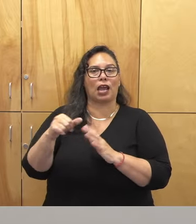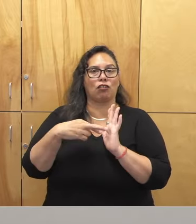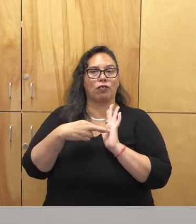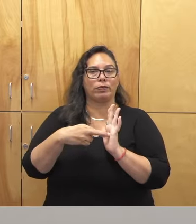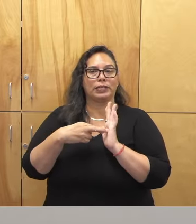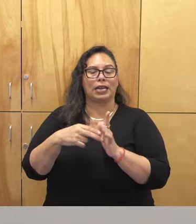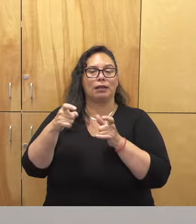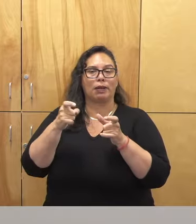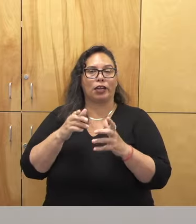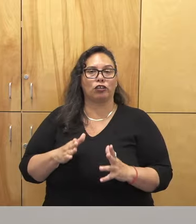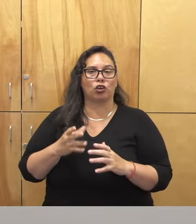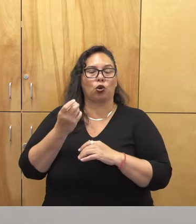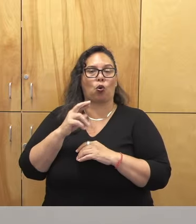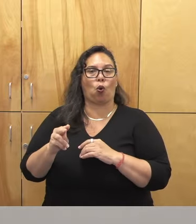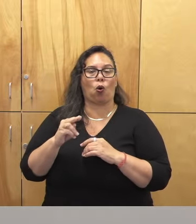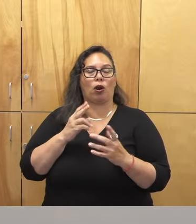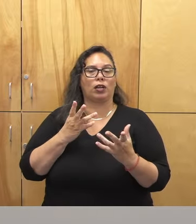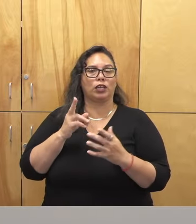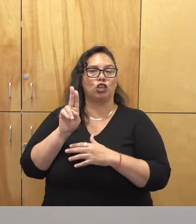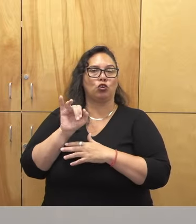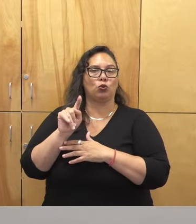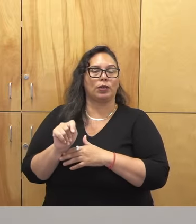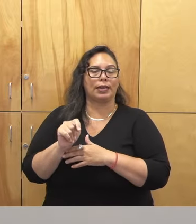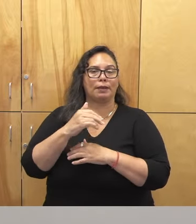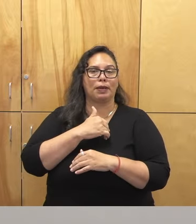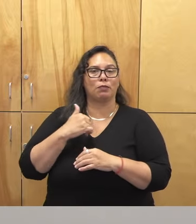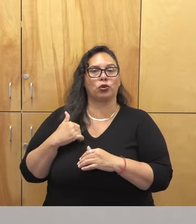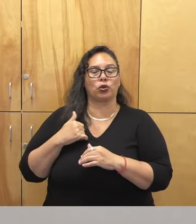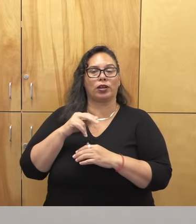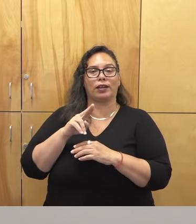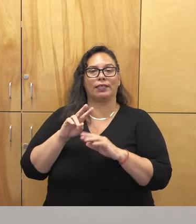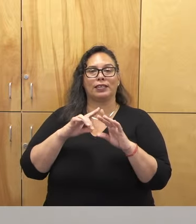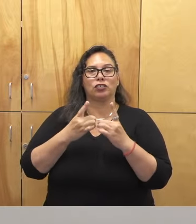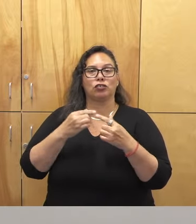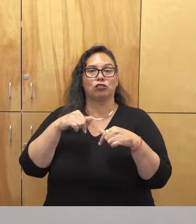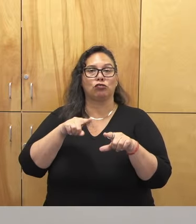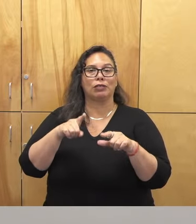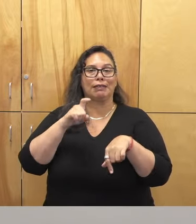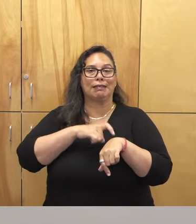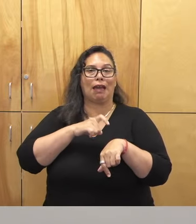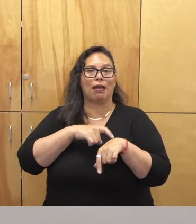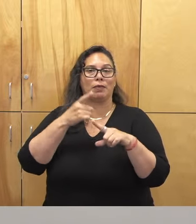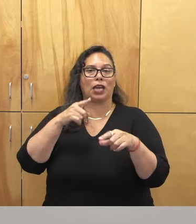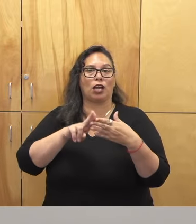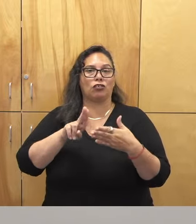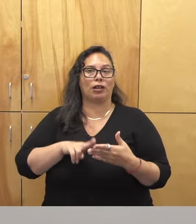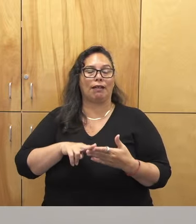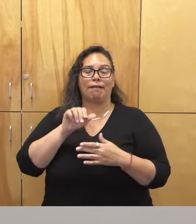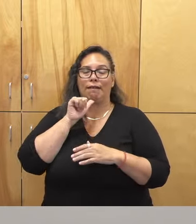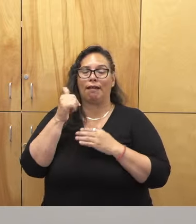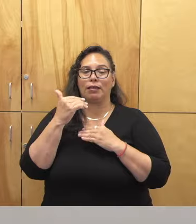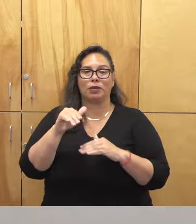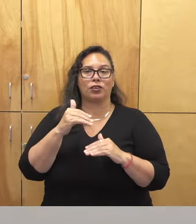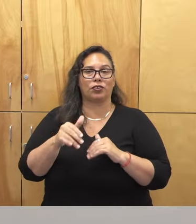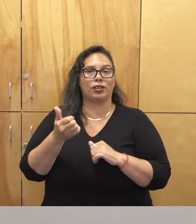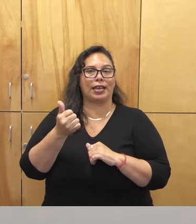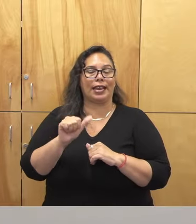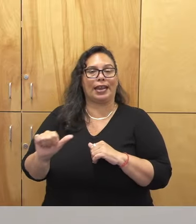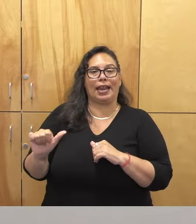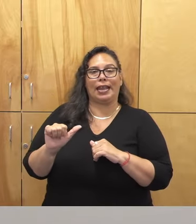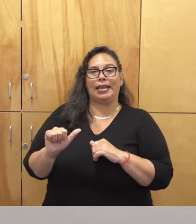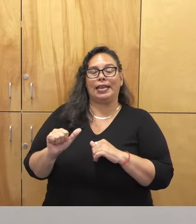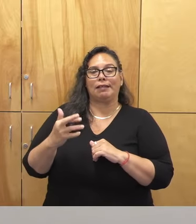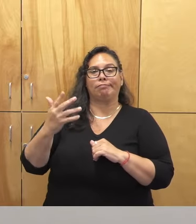manager or bargaining unit member of the district during the term of this contract, including but not limited to any retroactive salary